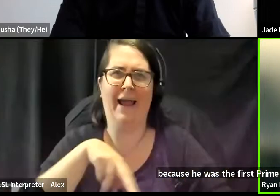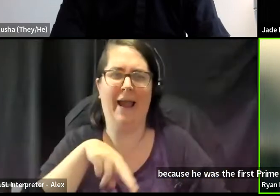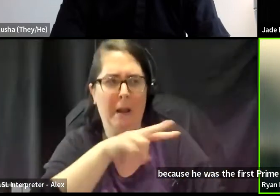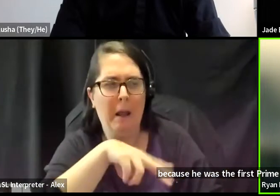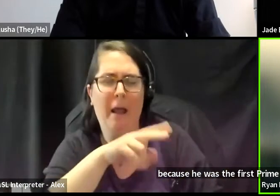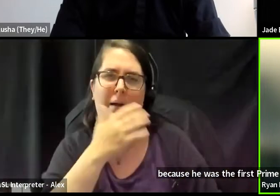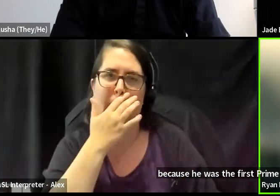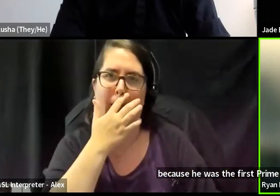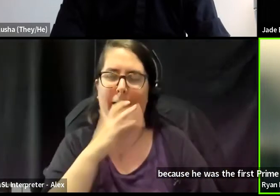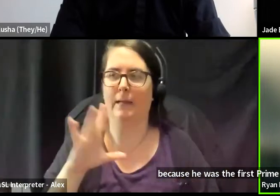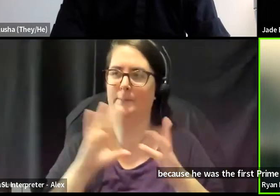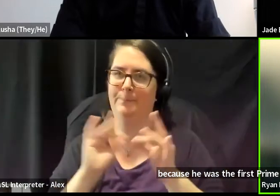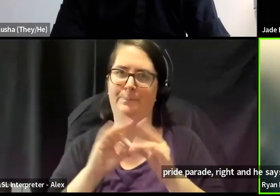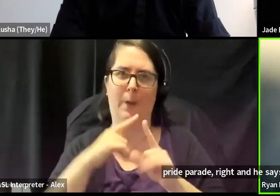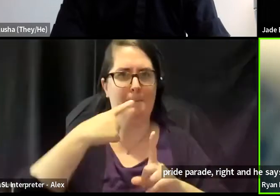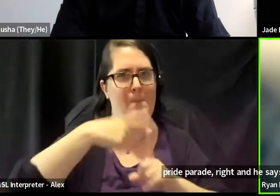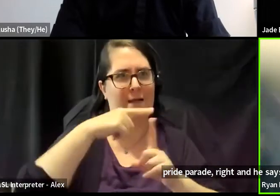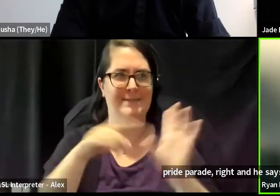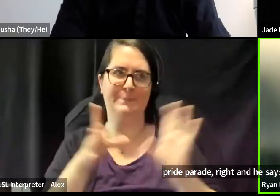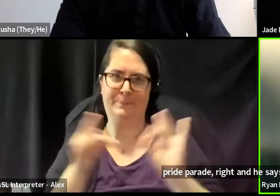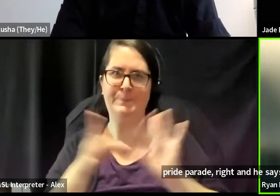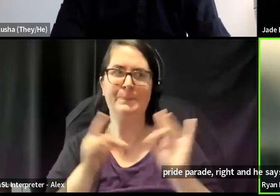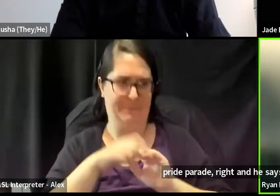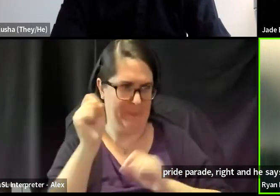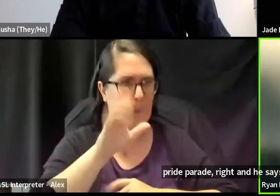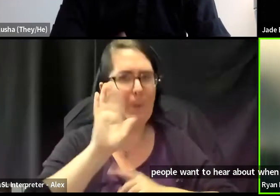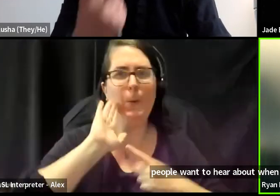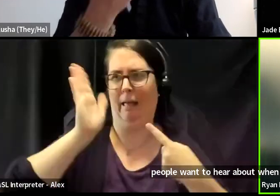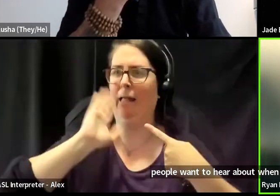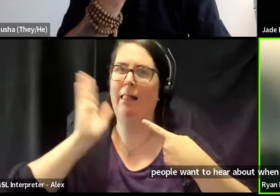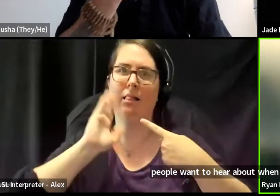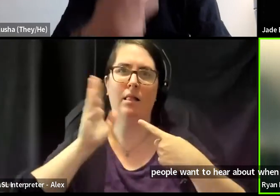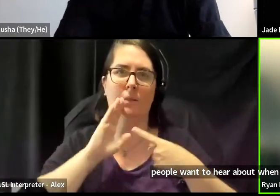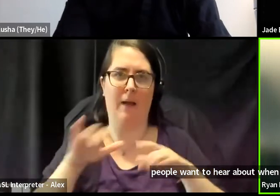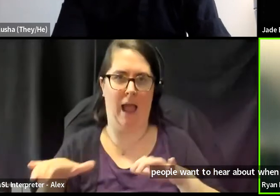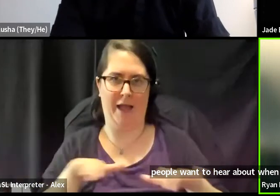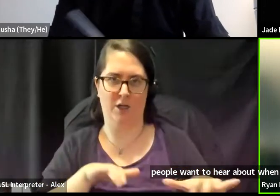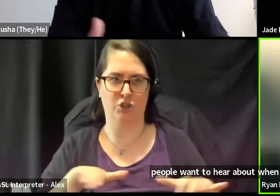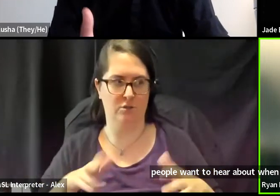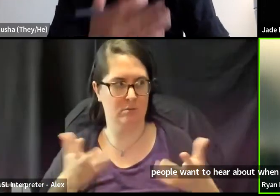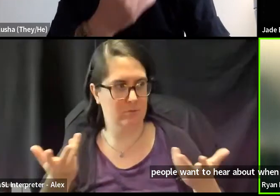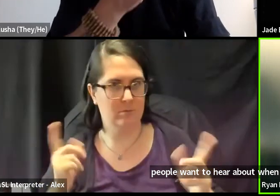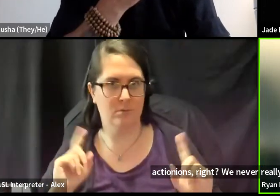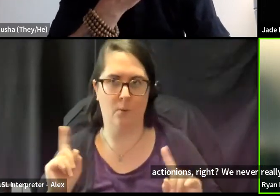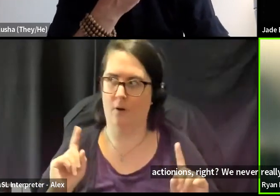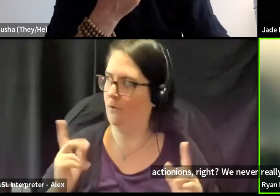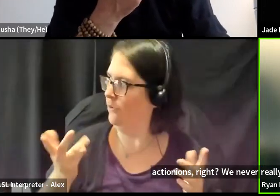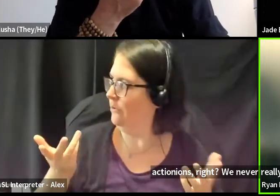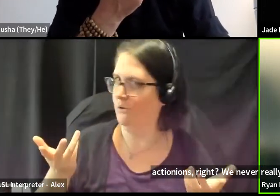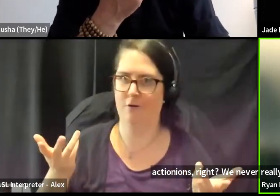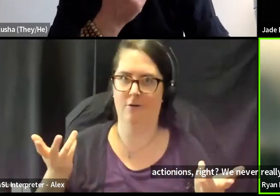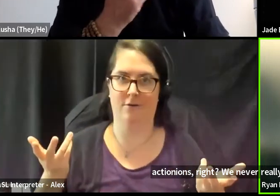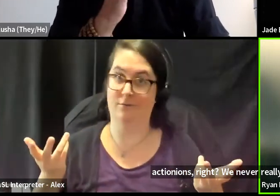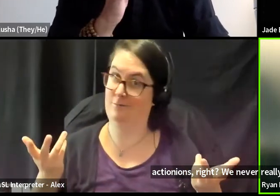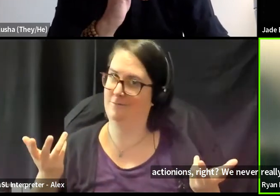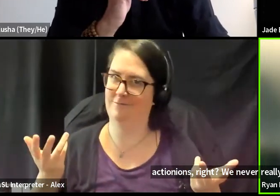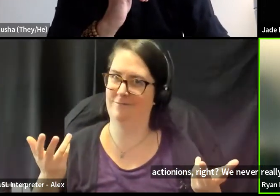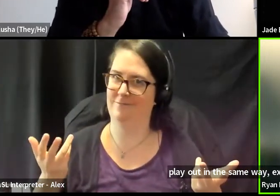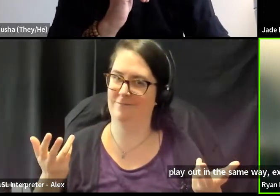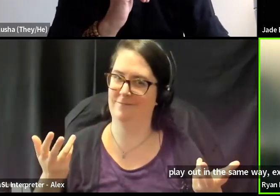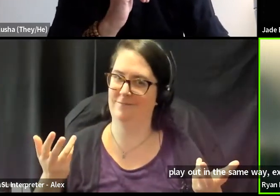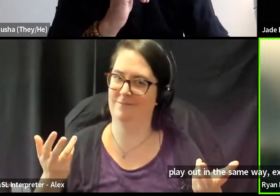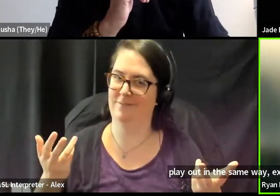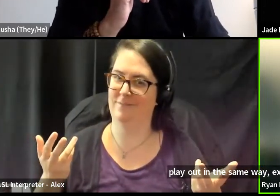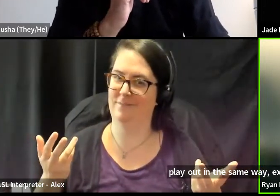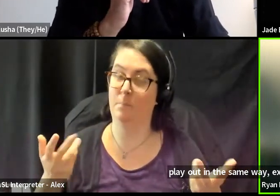but then when it comes to like literal actions, right, we never really see these things like play out in the same way, except when things like actually come